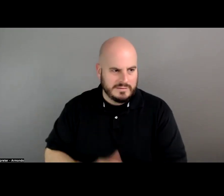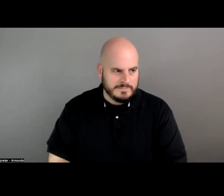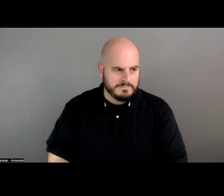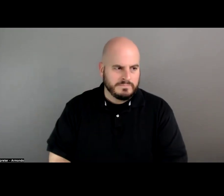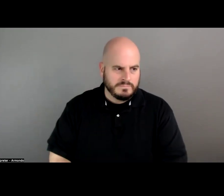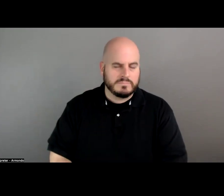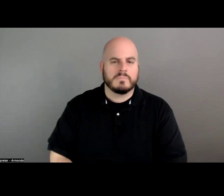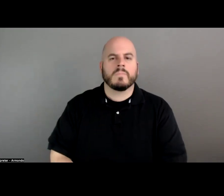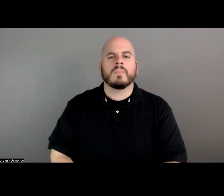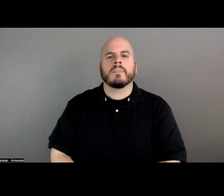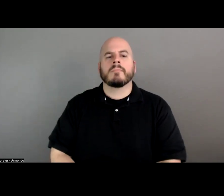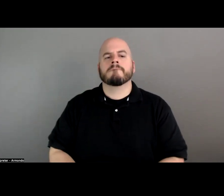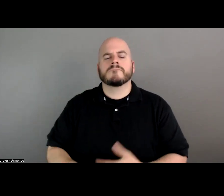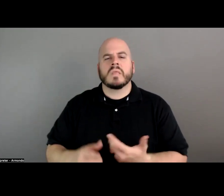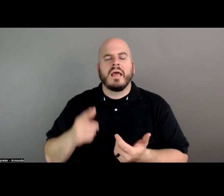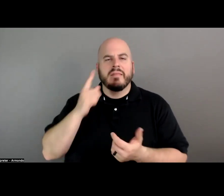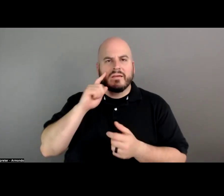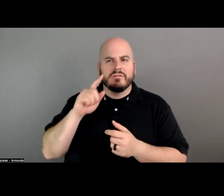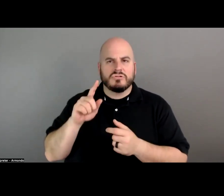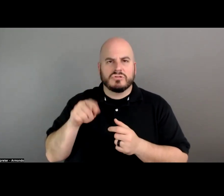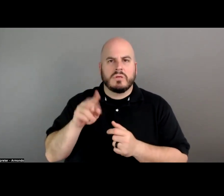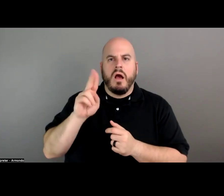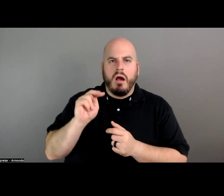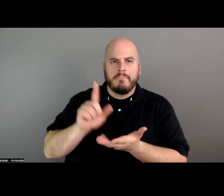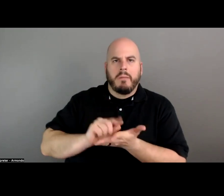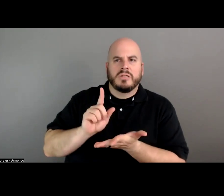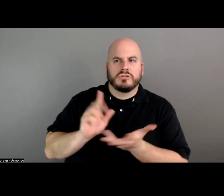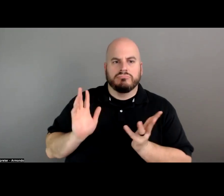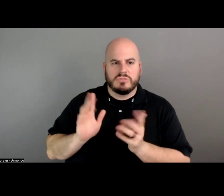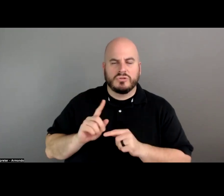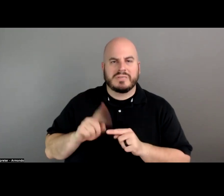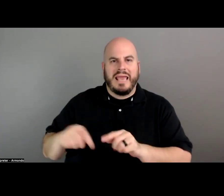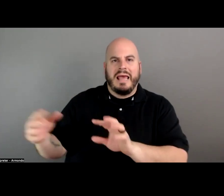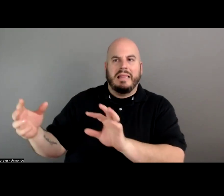have to, if you just unpublish it. It just can't be then linked. You